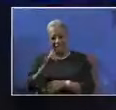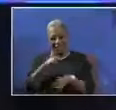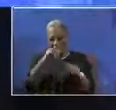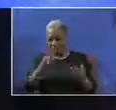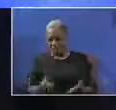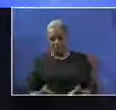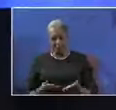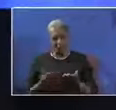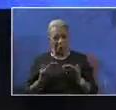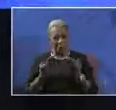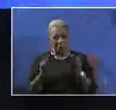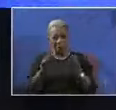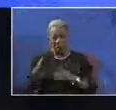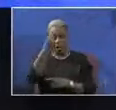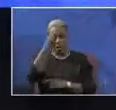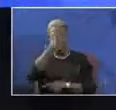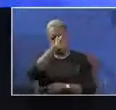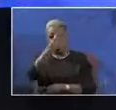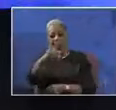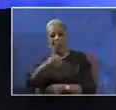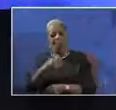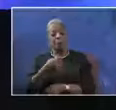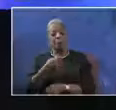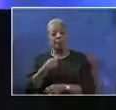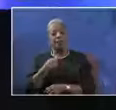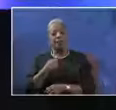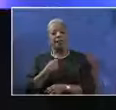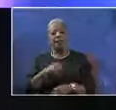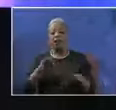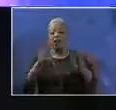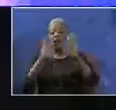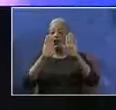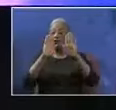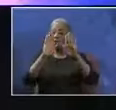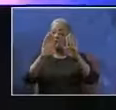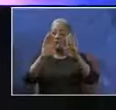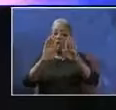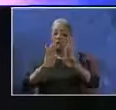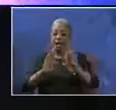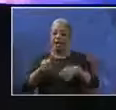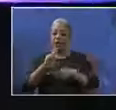Providing for me, great is your